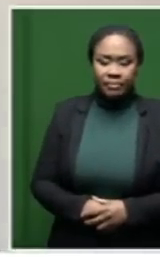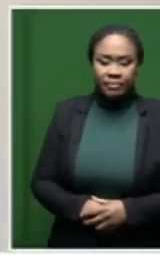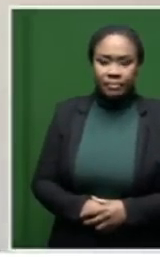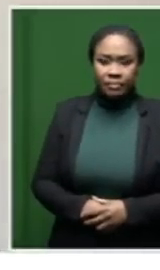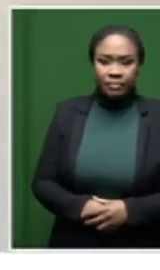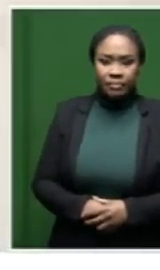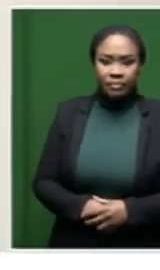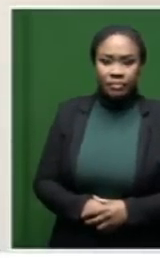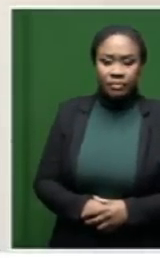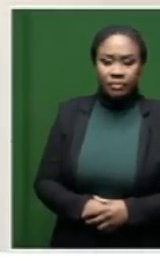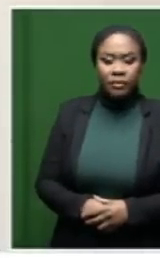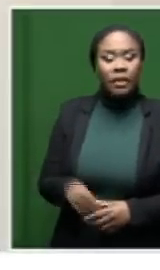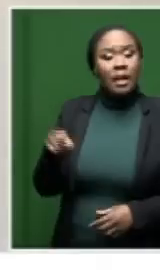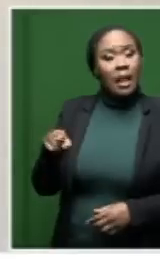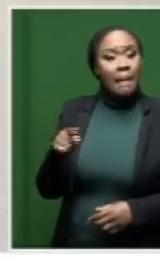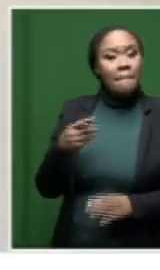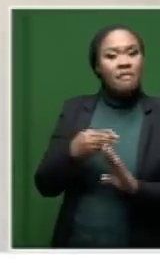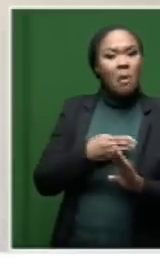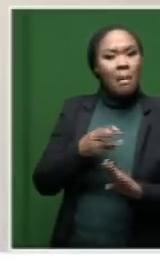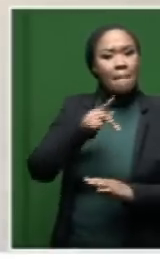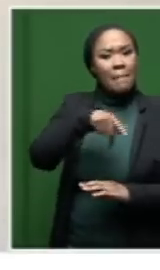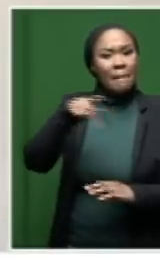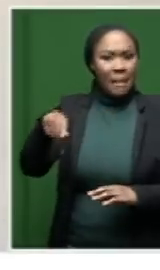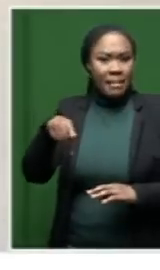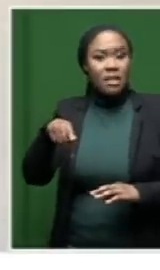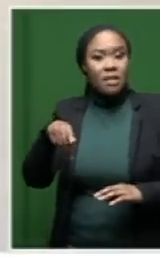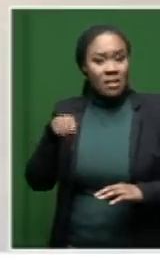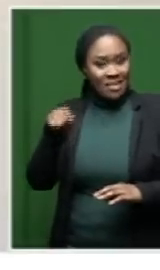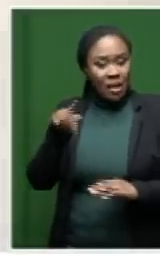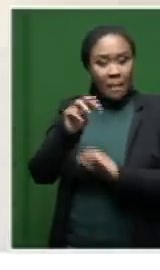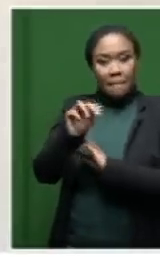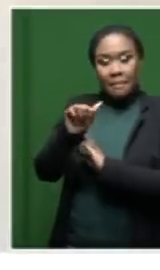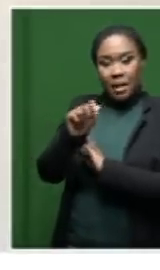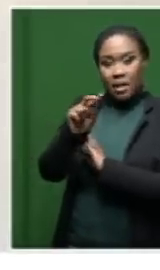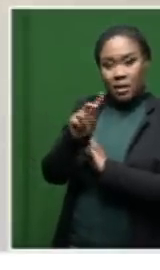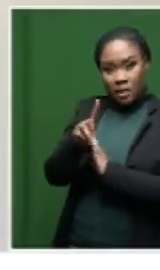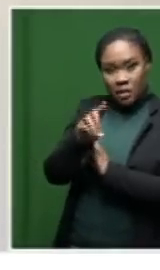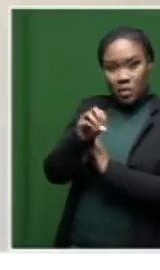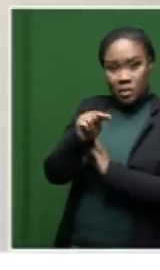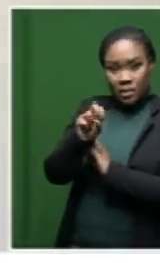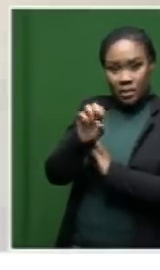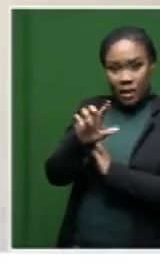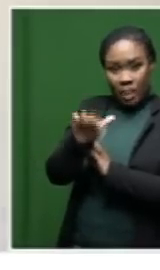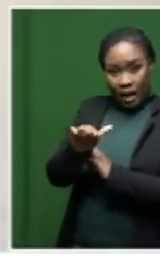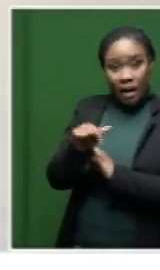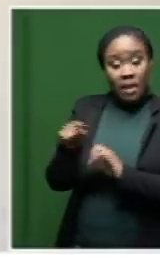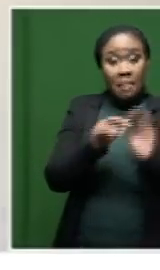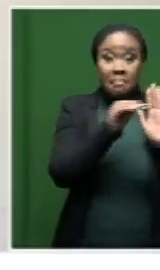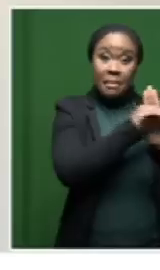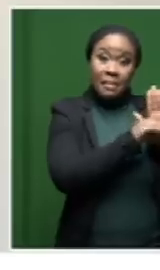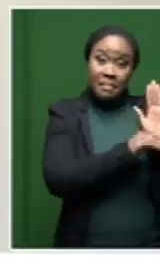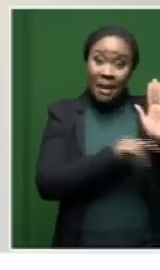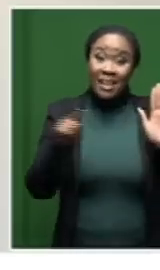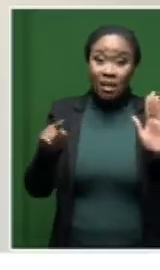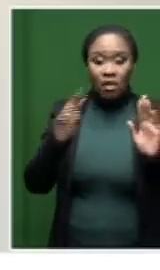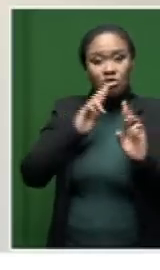by Advocate Madonsela were much more narrow. The bulk of her report focused mainly on, I would